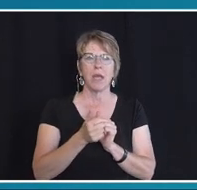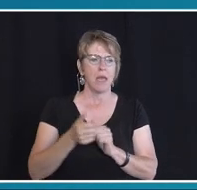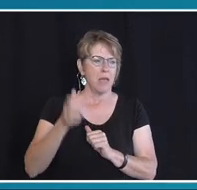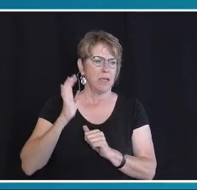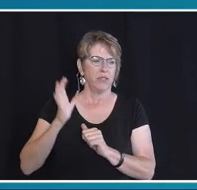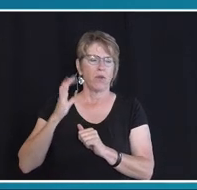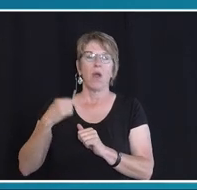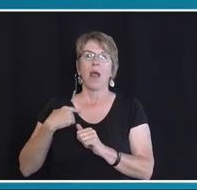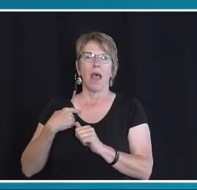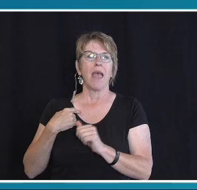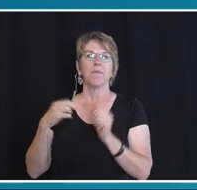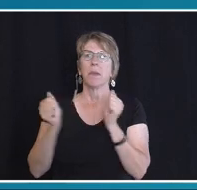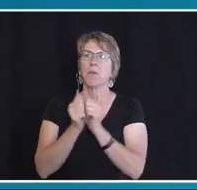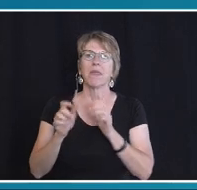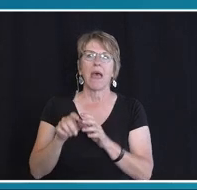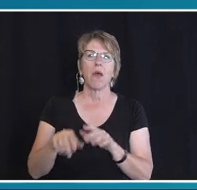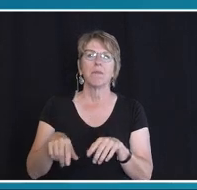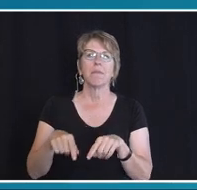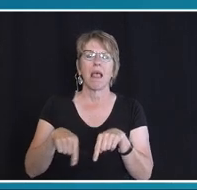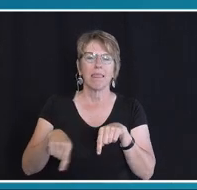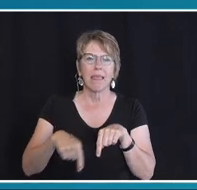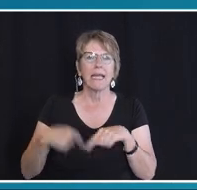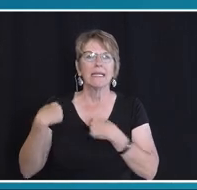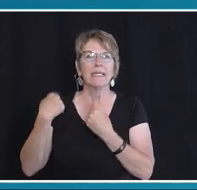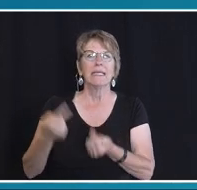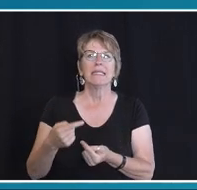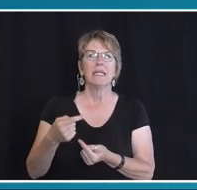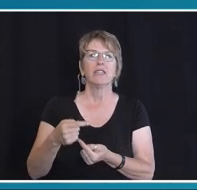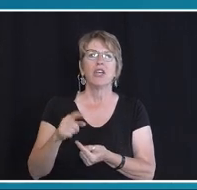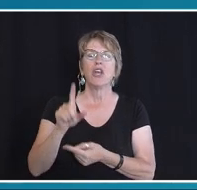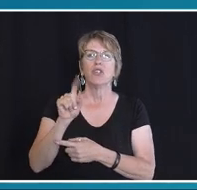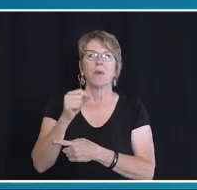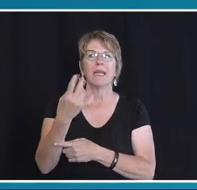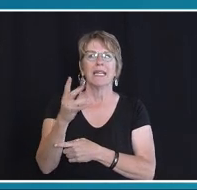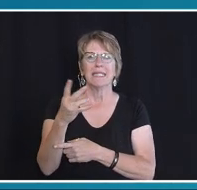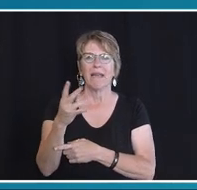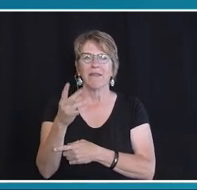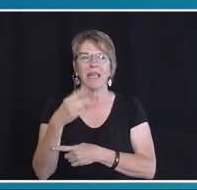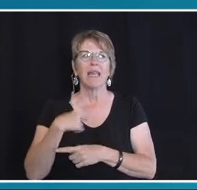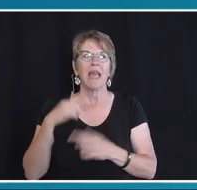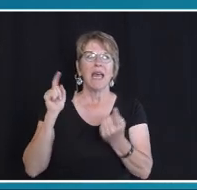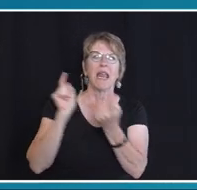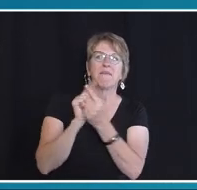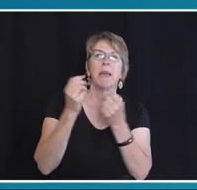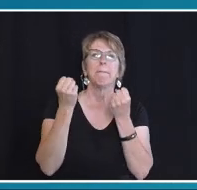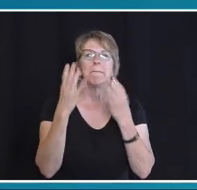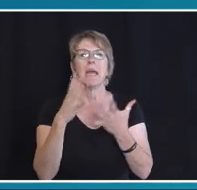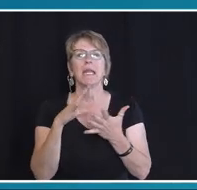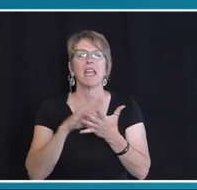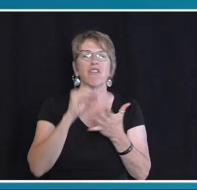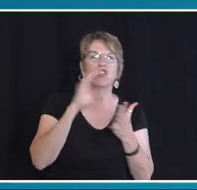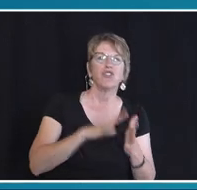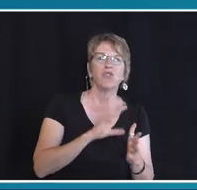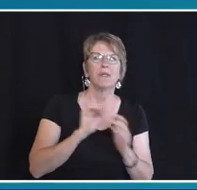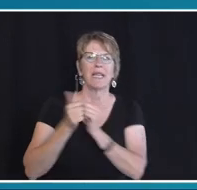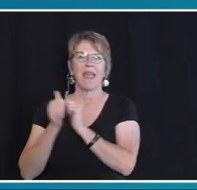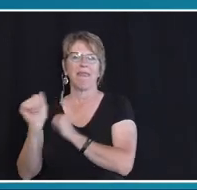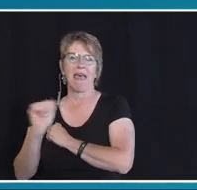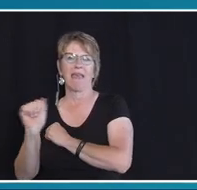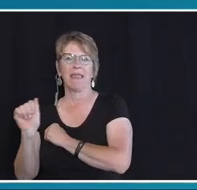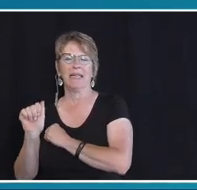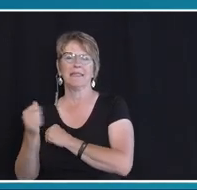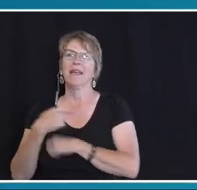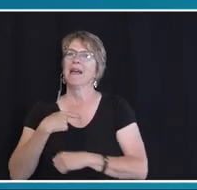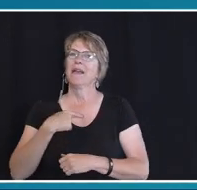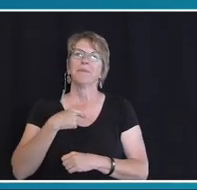in 2017, I've had the opportunity to be a part of several Courage Kenny events and get to know the athletes. If you know me, you know I